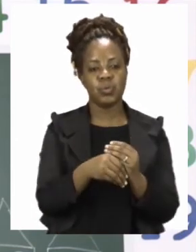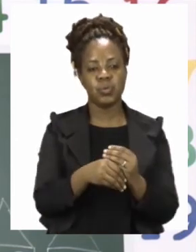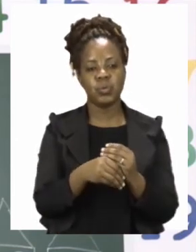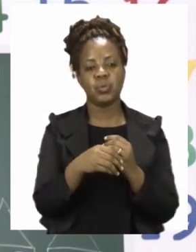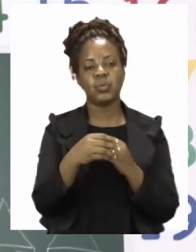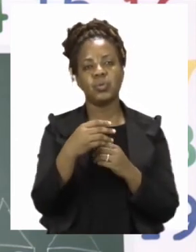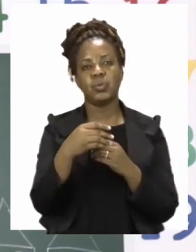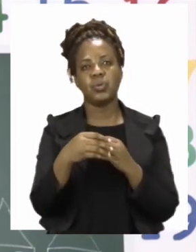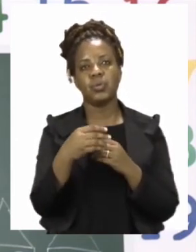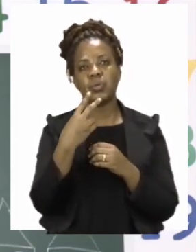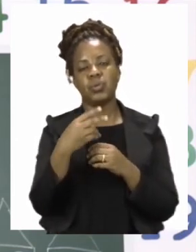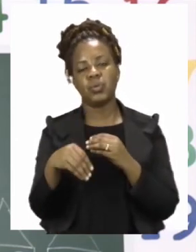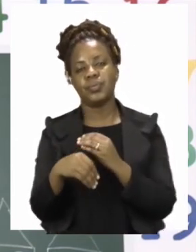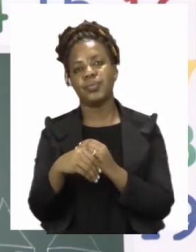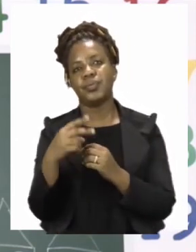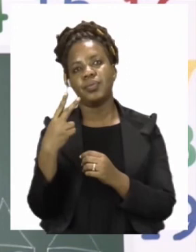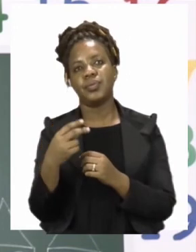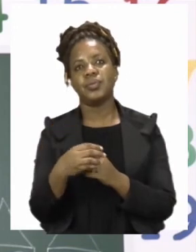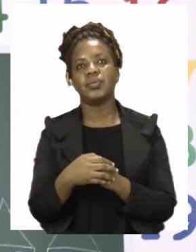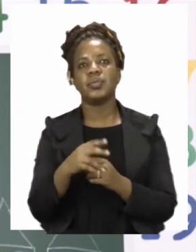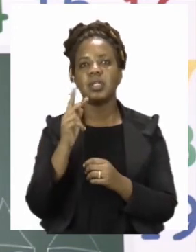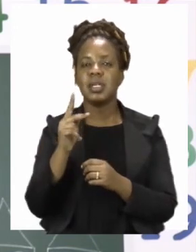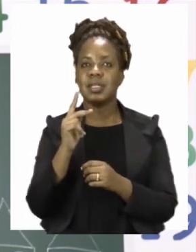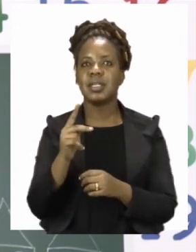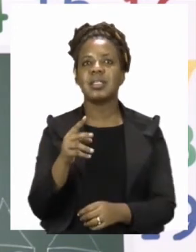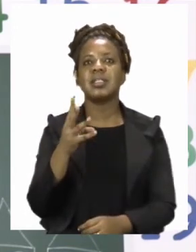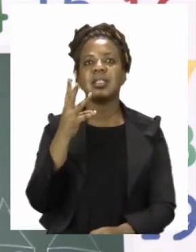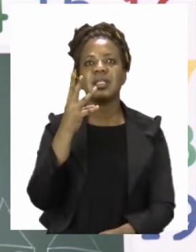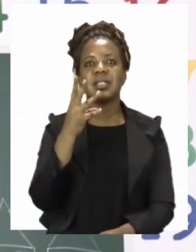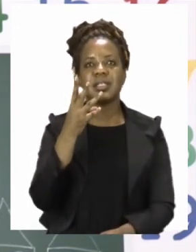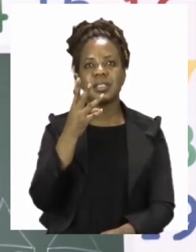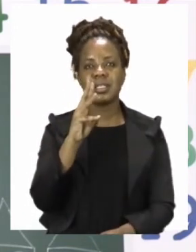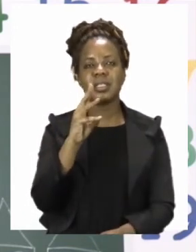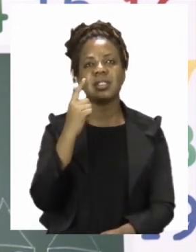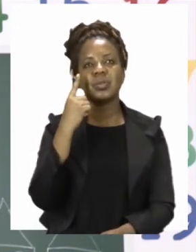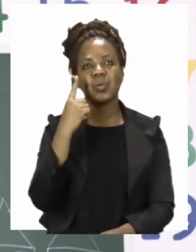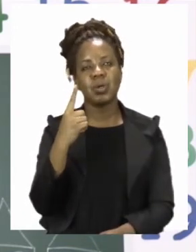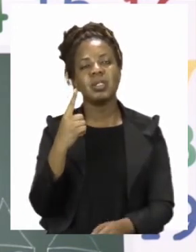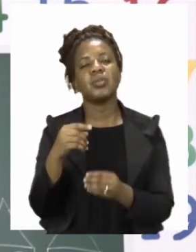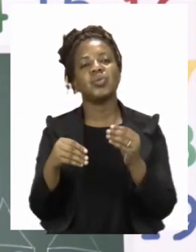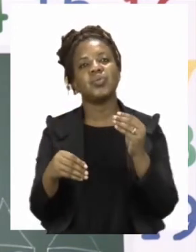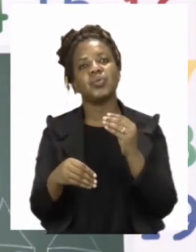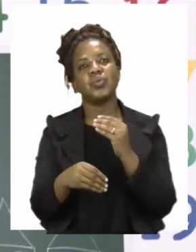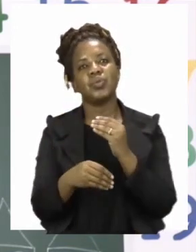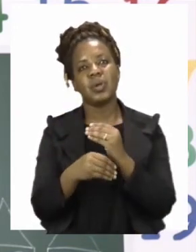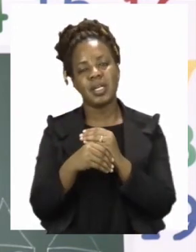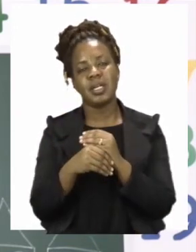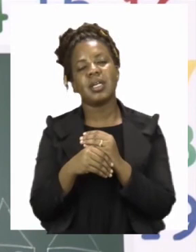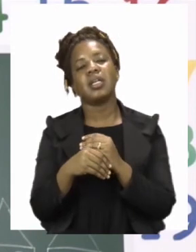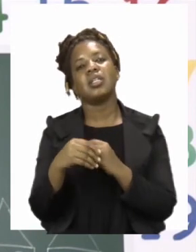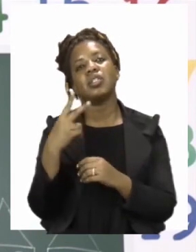and hopping. And then we will count how many hops we did to find out the